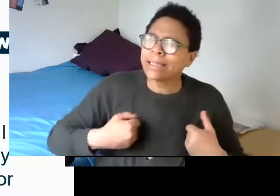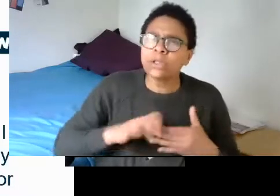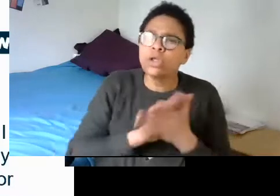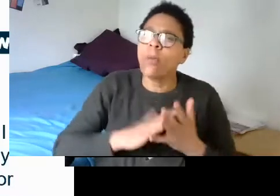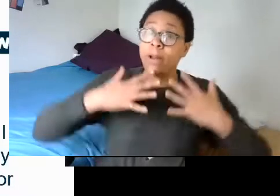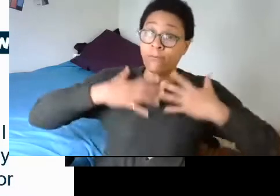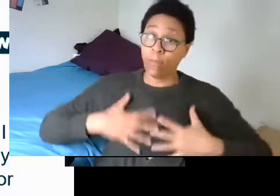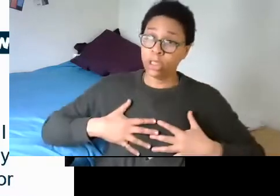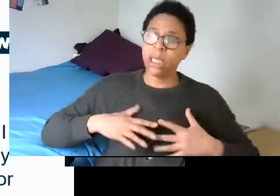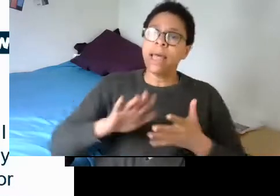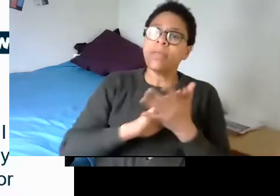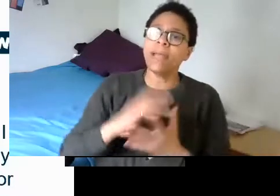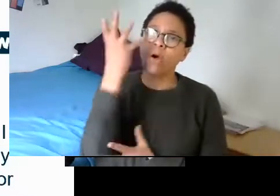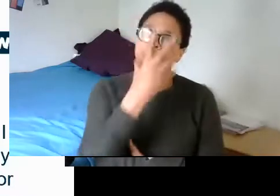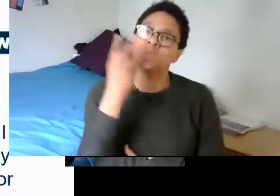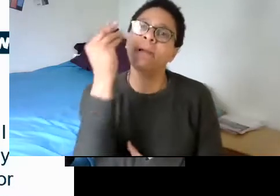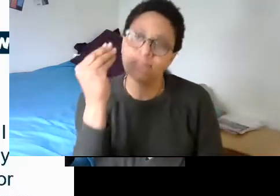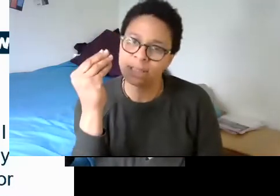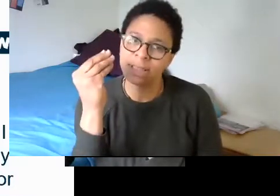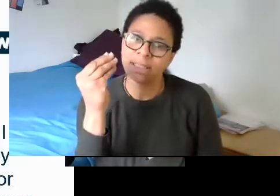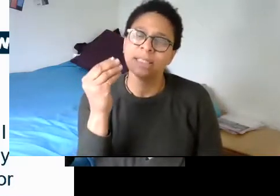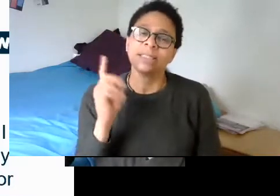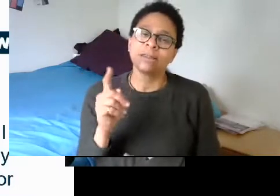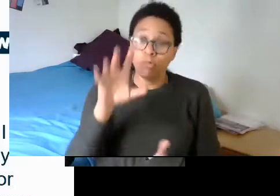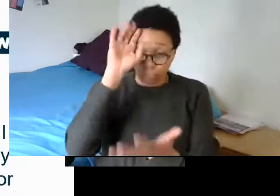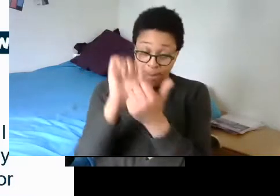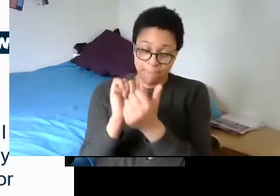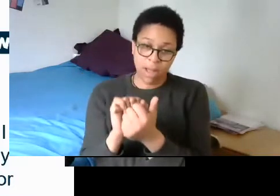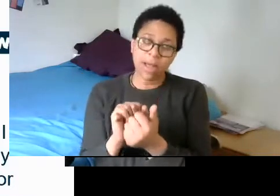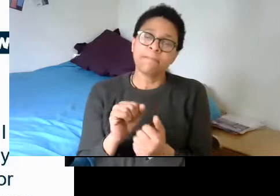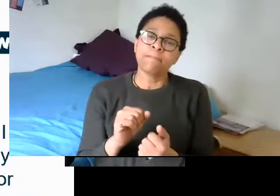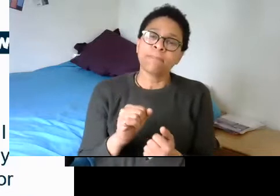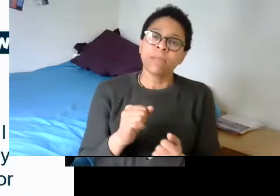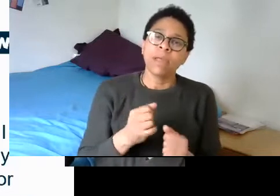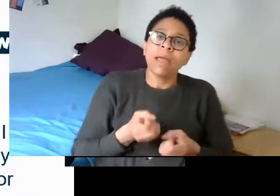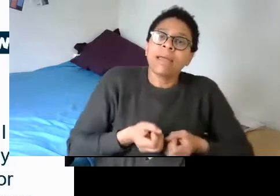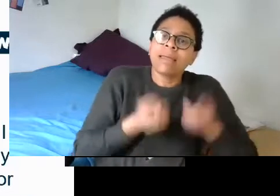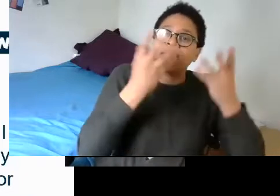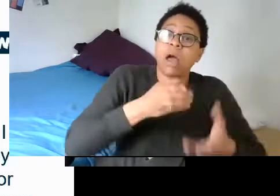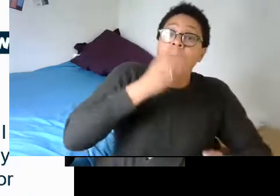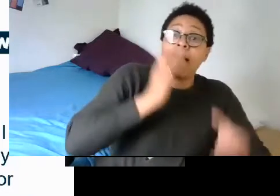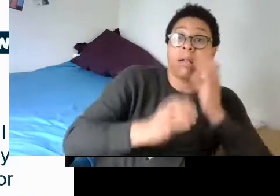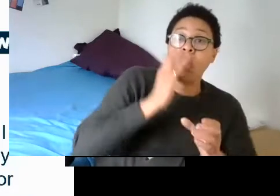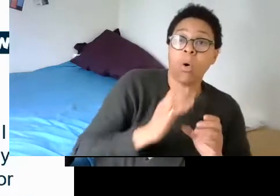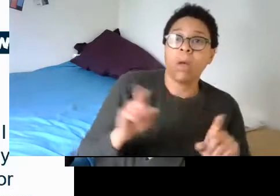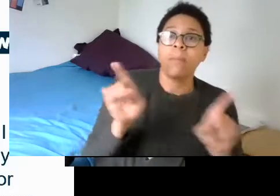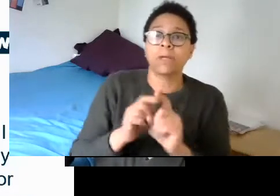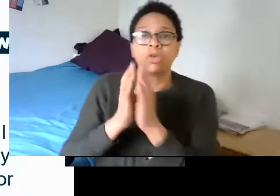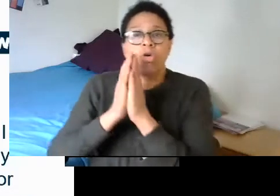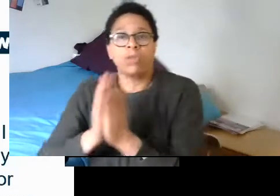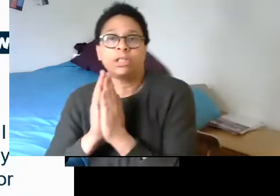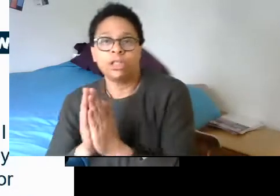in the margins. We also need to remember that there's a strong link between temperance and religion, and that may be another reason why this book was